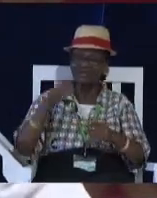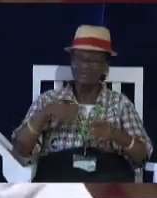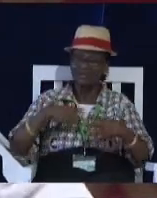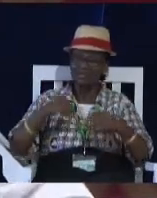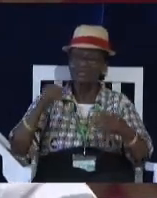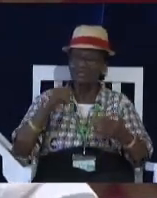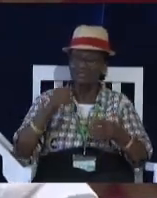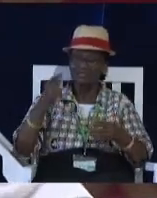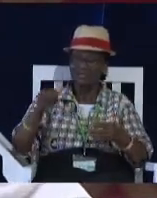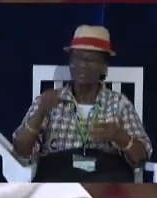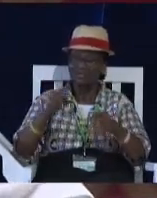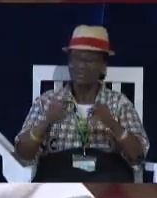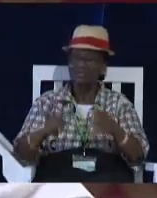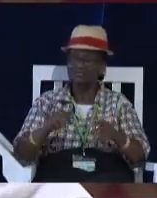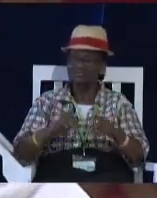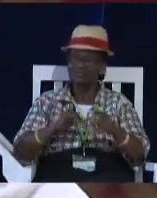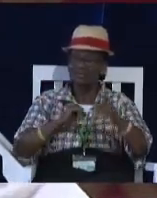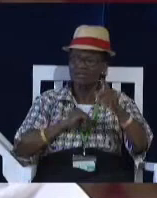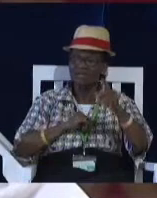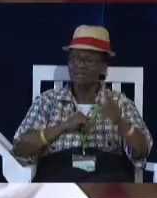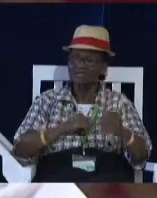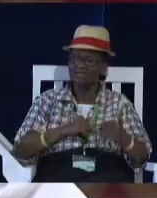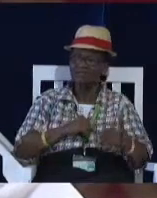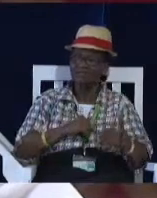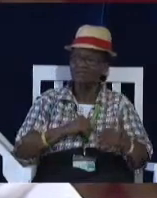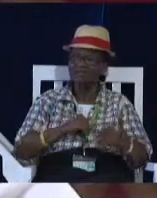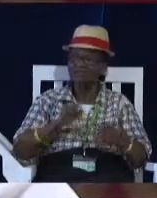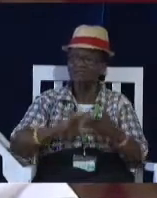I will forgive whatever sins led to the sickness.